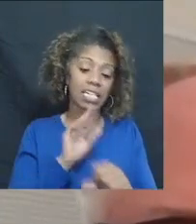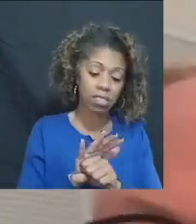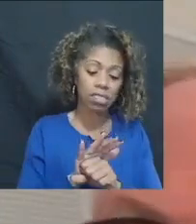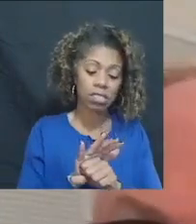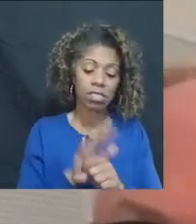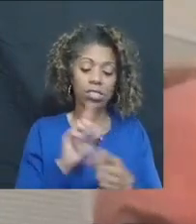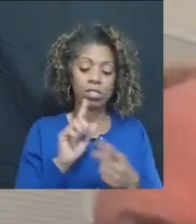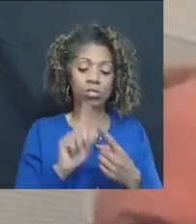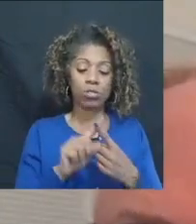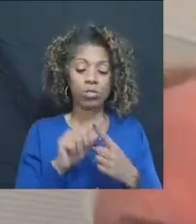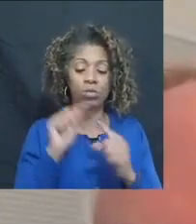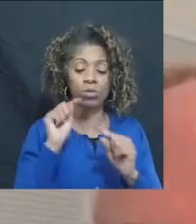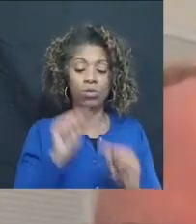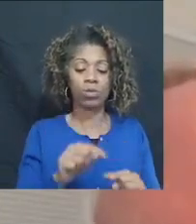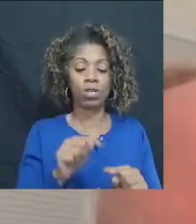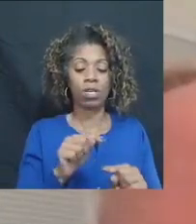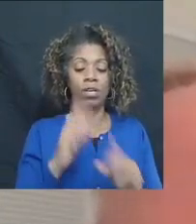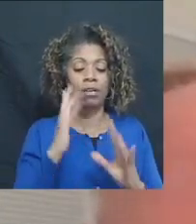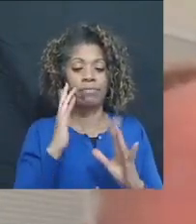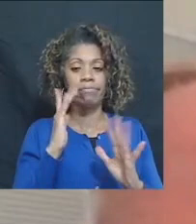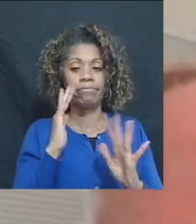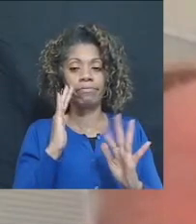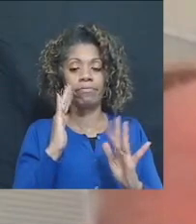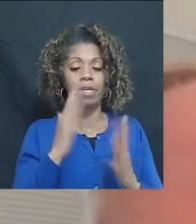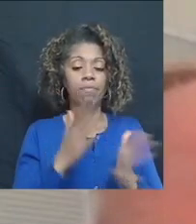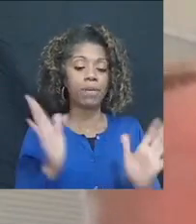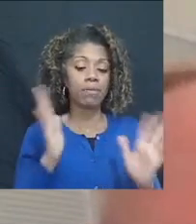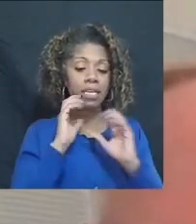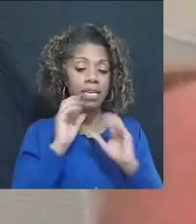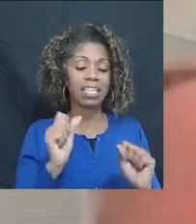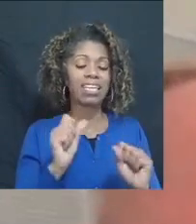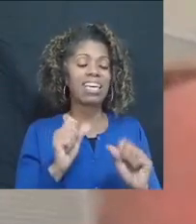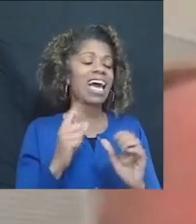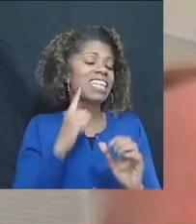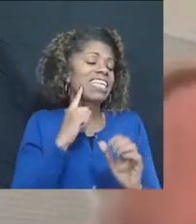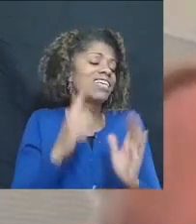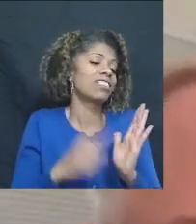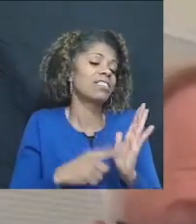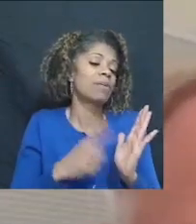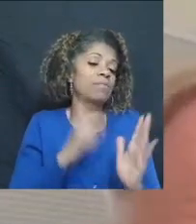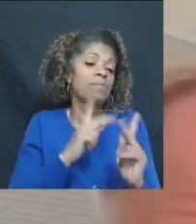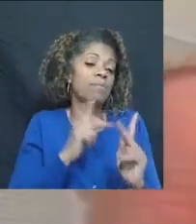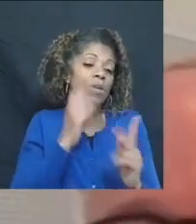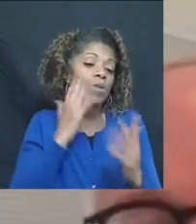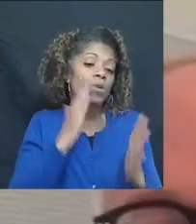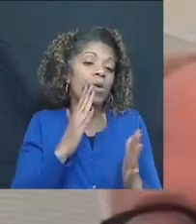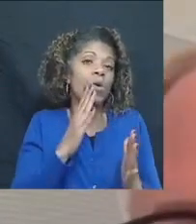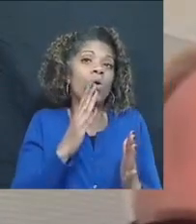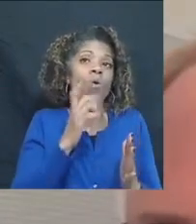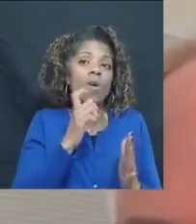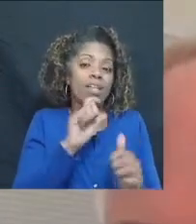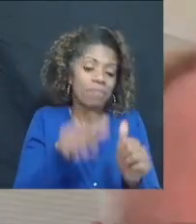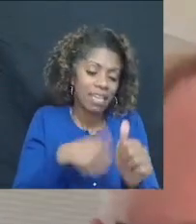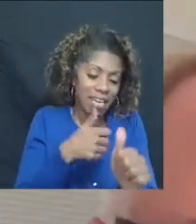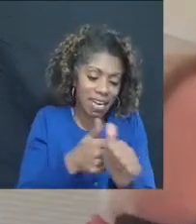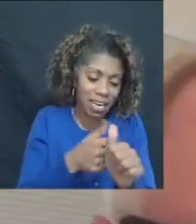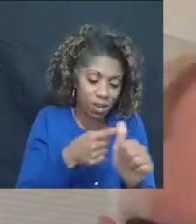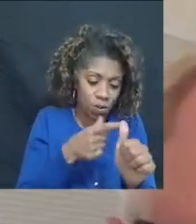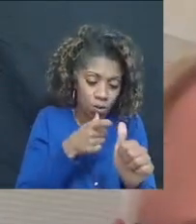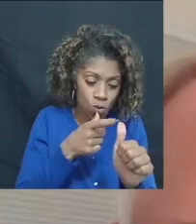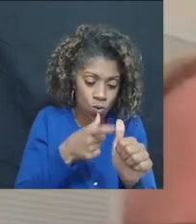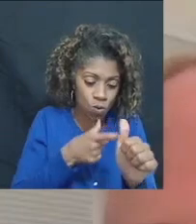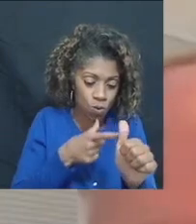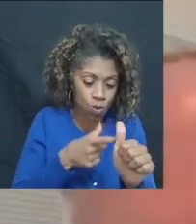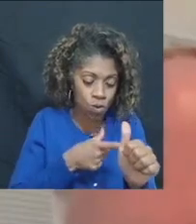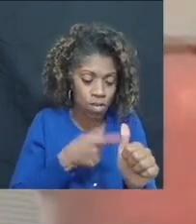I don't think people always understand what true heroes are working at the CDC. You worked at the CDC. Tell me a little bit